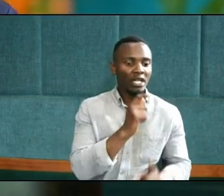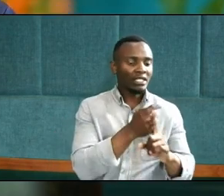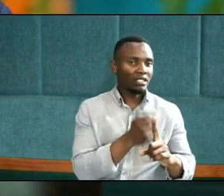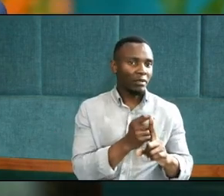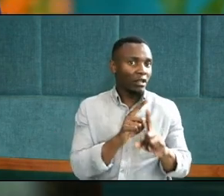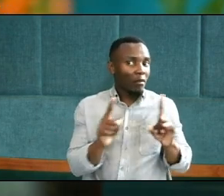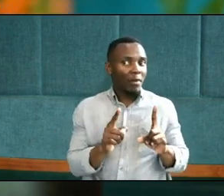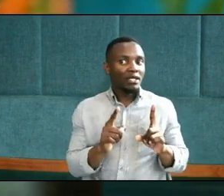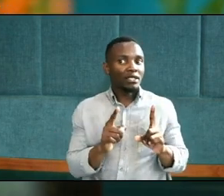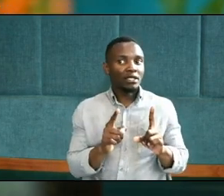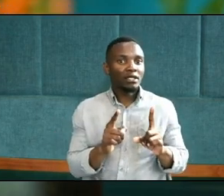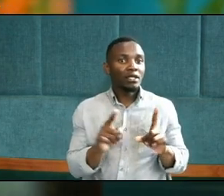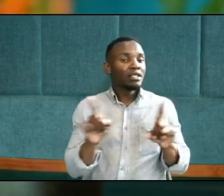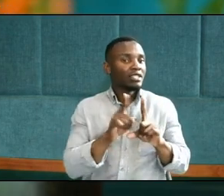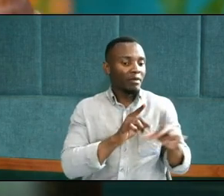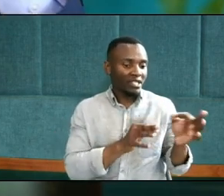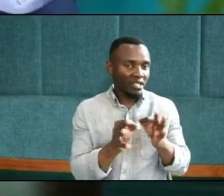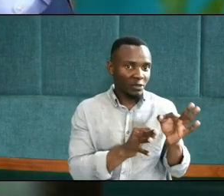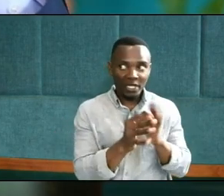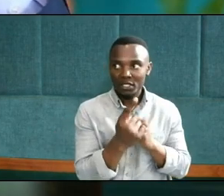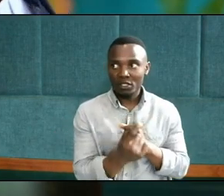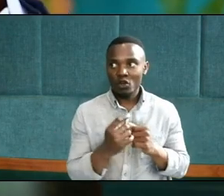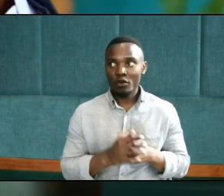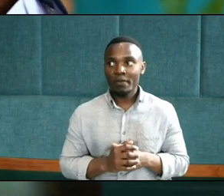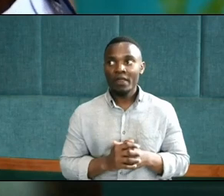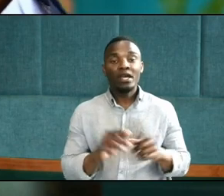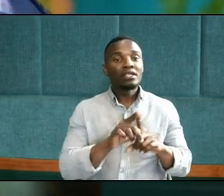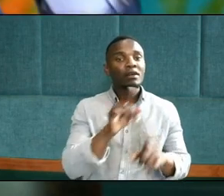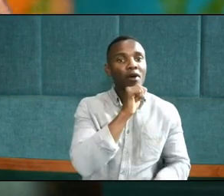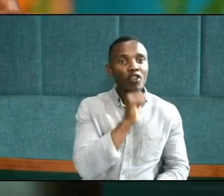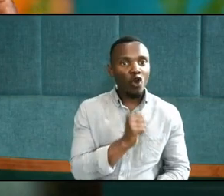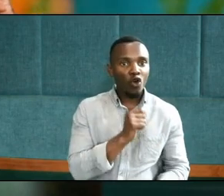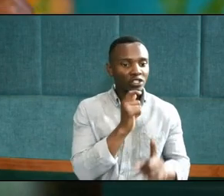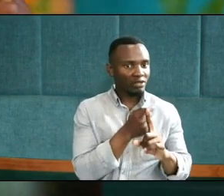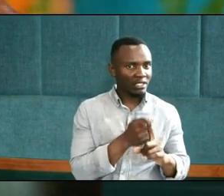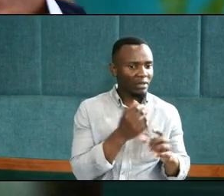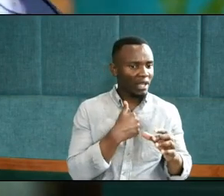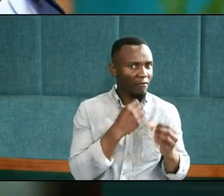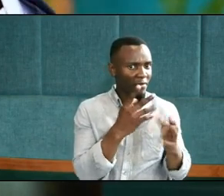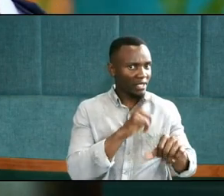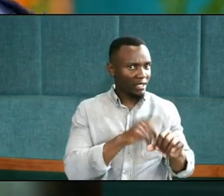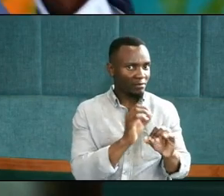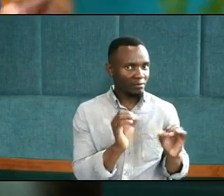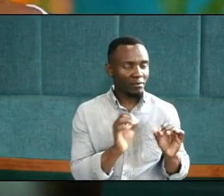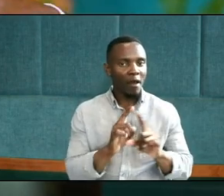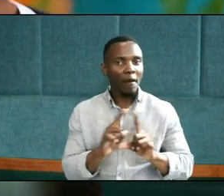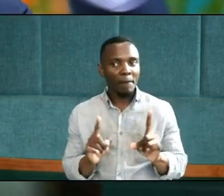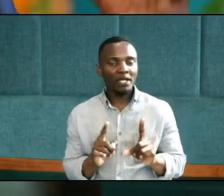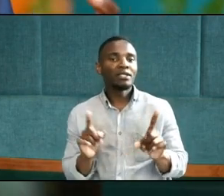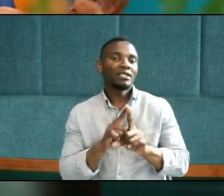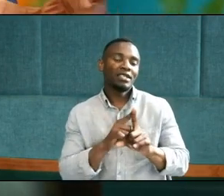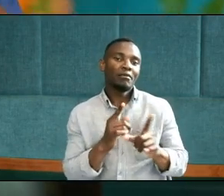expressed similarly in the Old Testament. We don't see it as in the Old Testament like with the New Testament, but it's also being there.